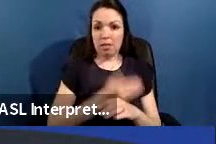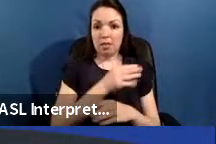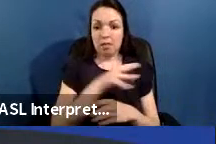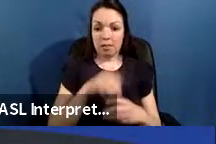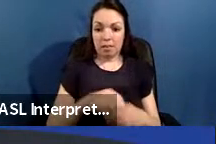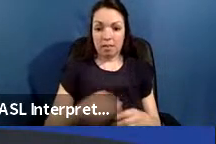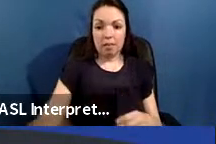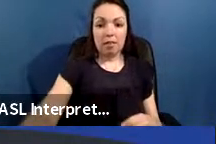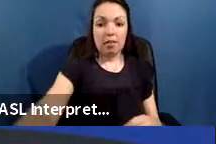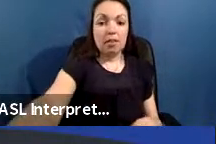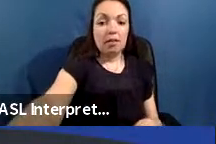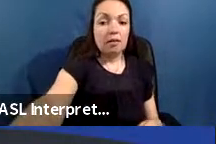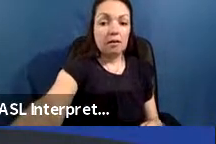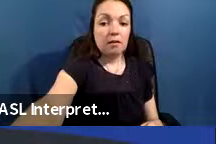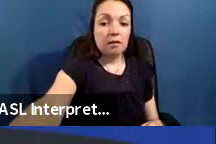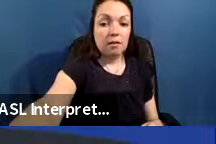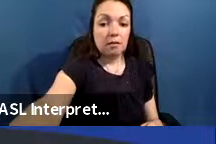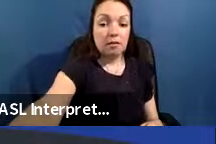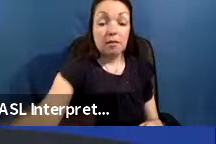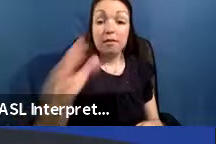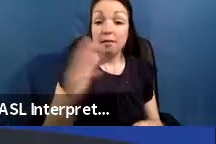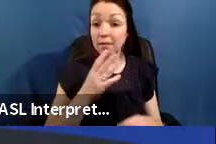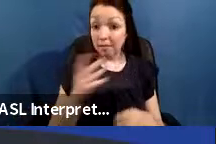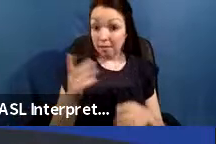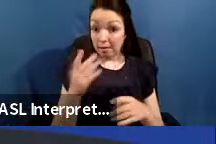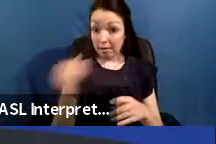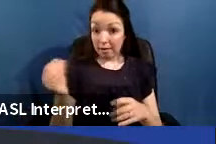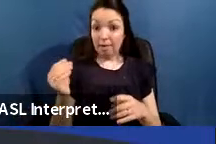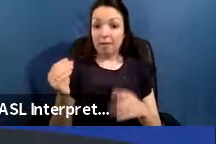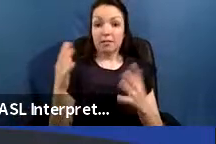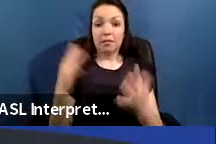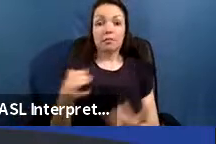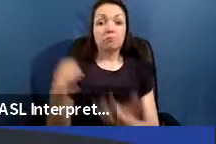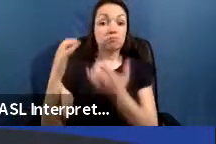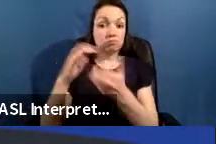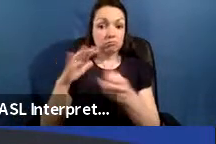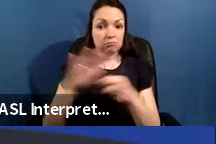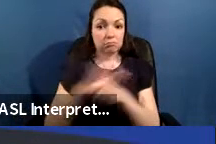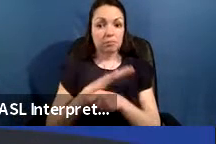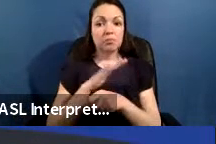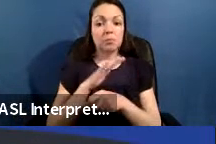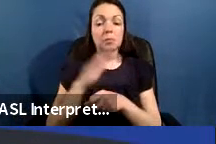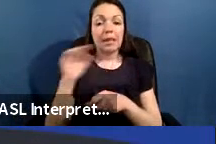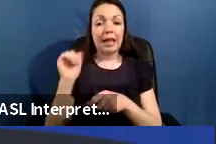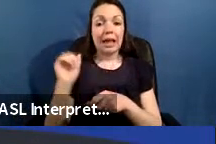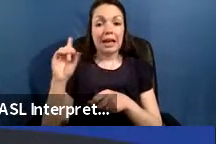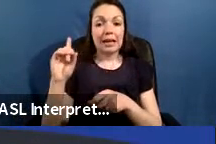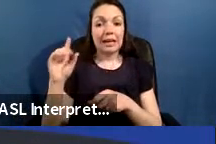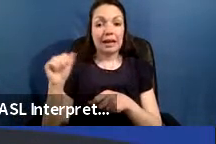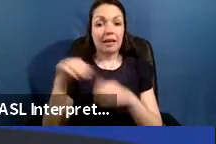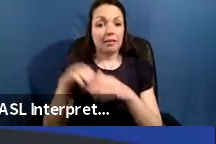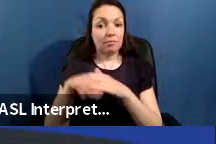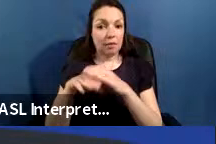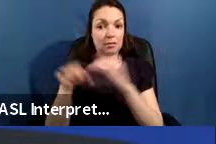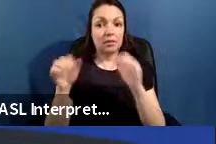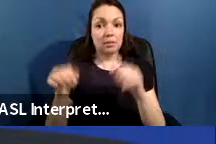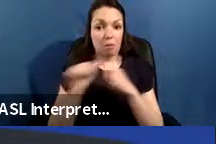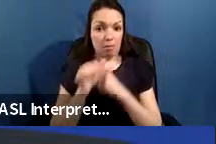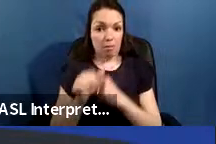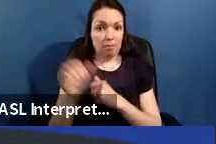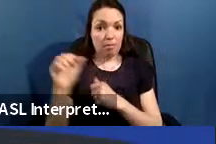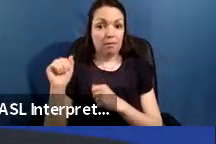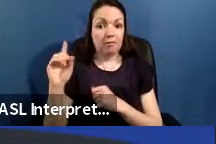making our stadiums fully ADA accessible. One example of how CPS is prioritizing investments in student